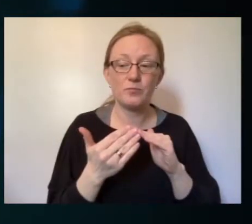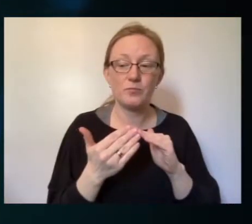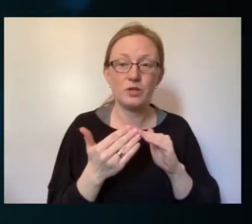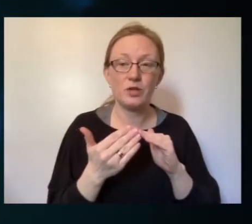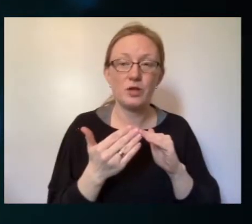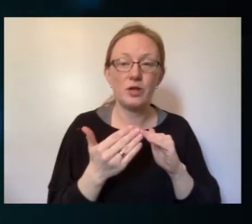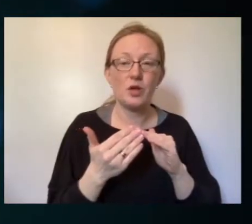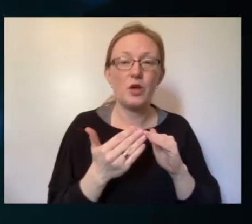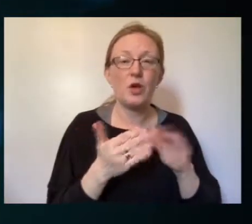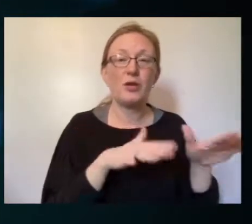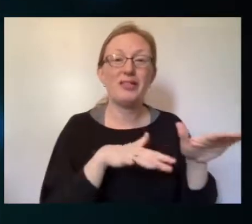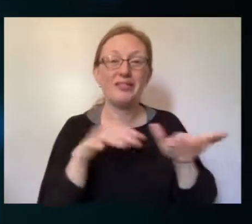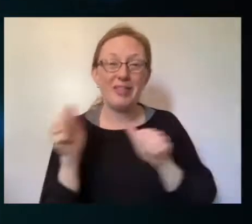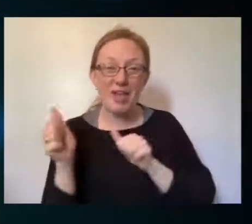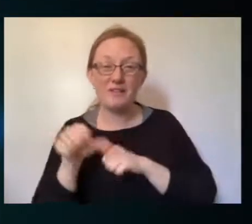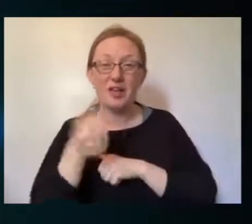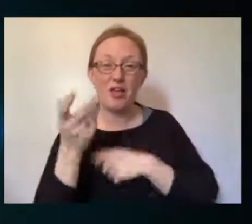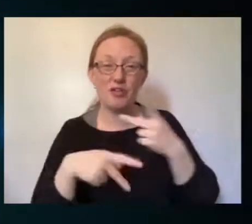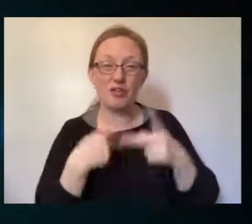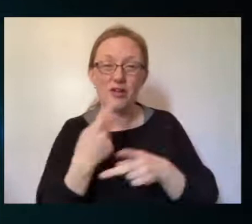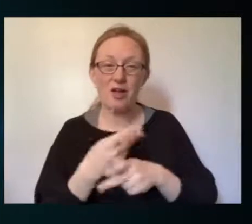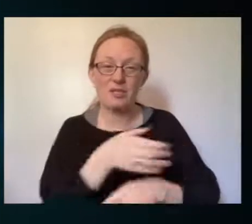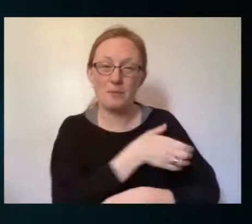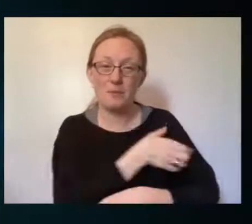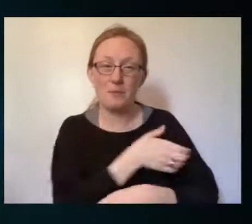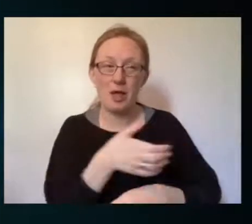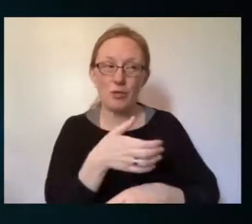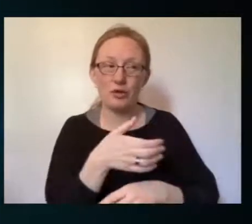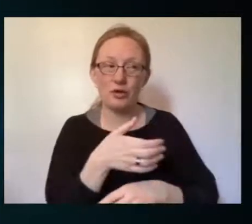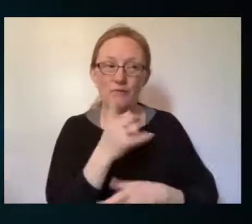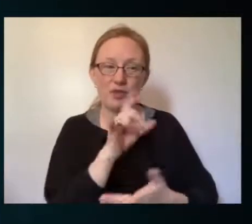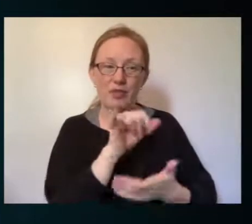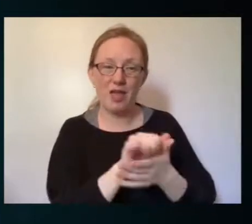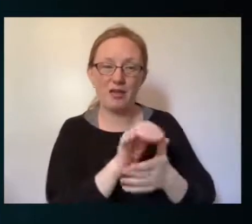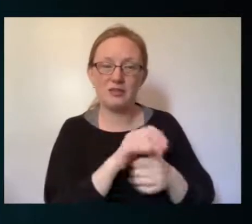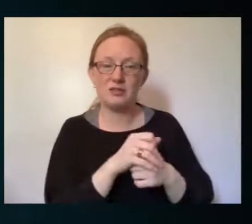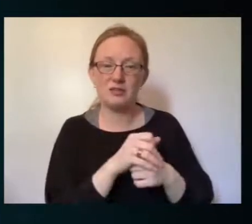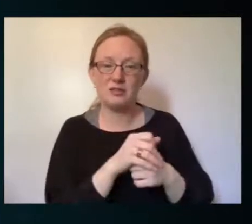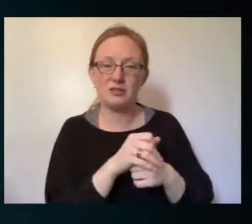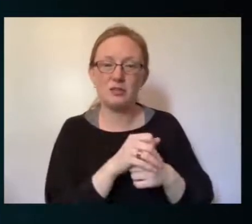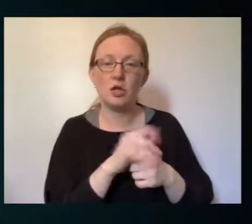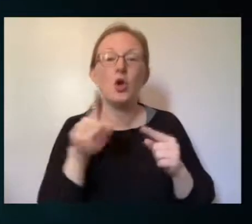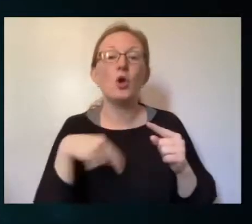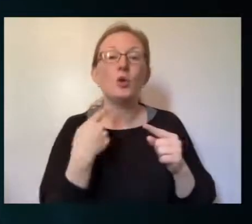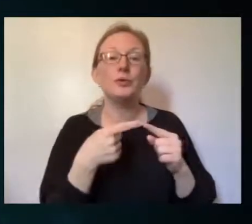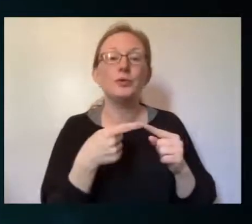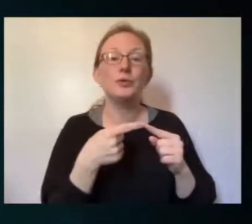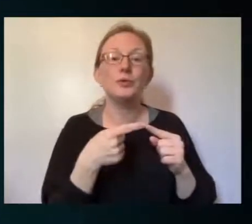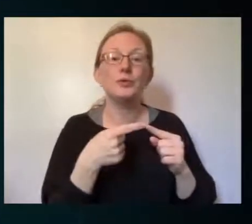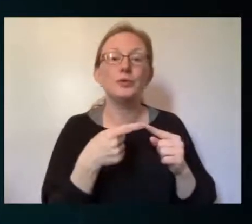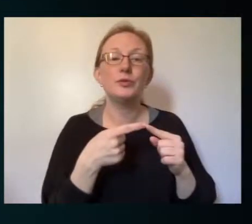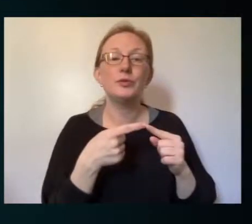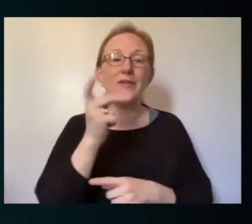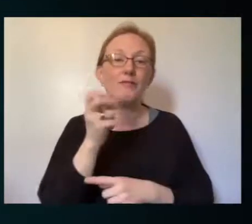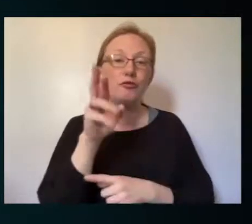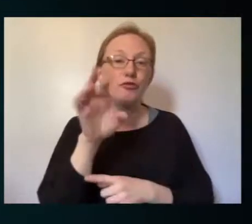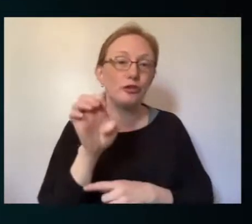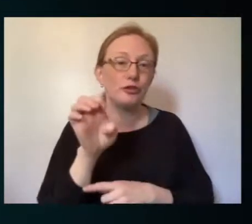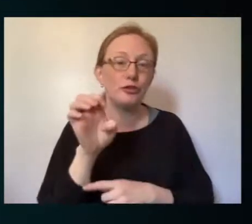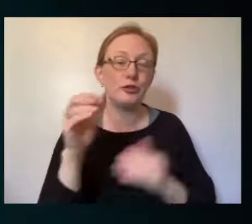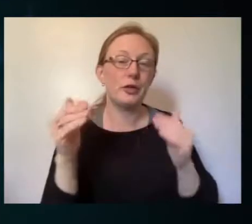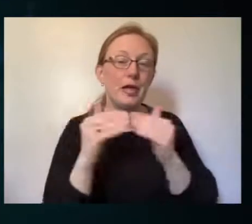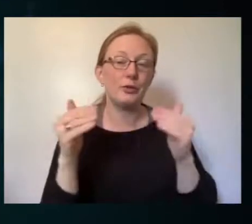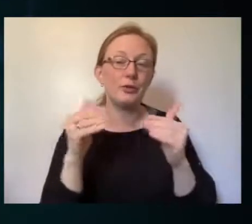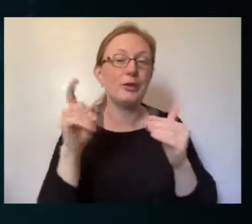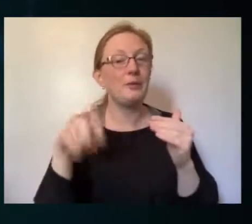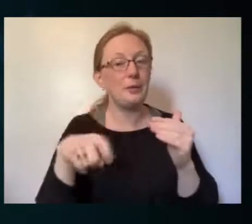power beyond that which we're able to produce a consensus around or behind. And so when it comes to infrastructuring equity, we have